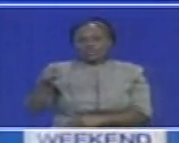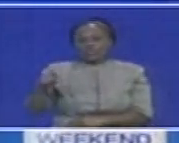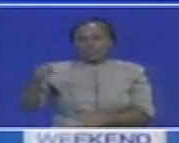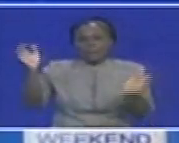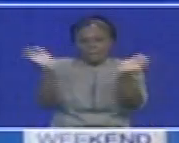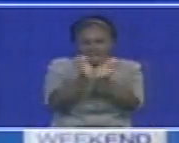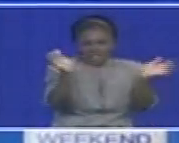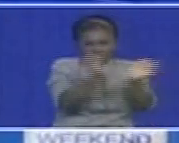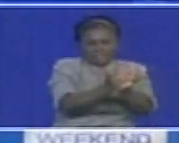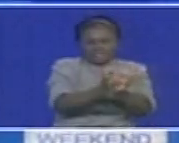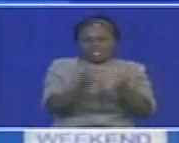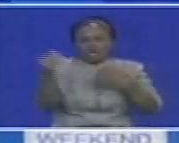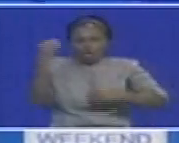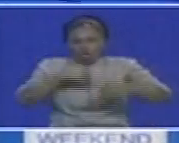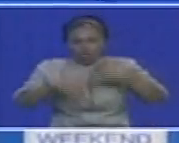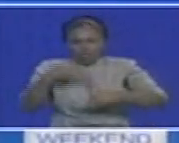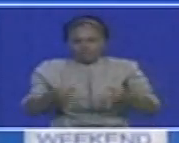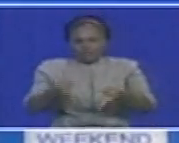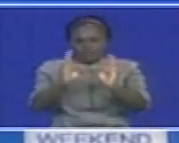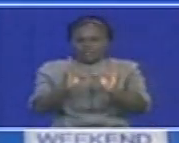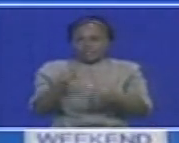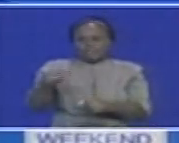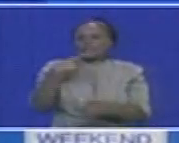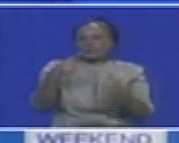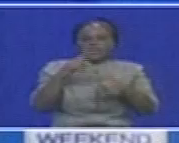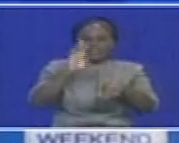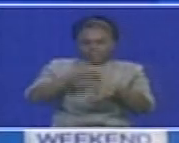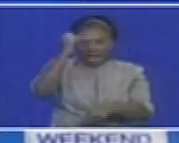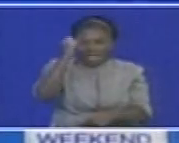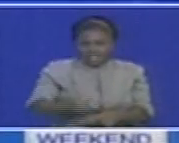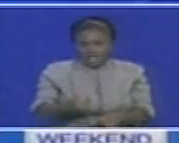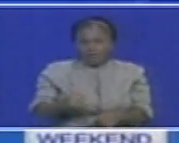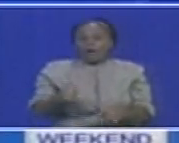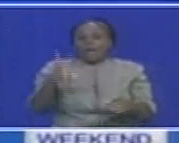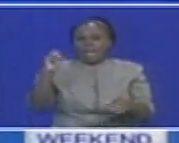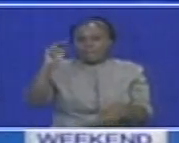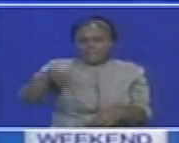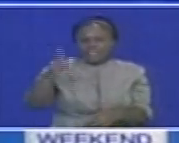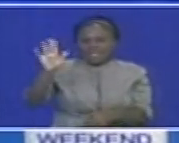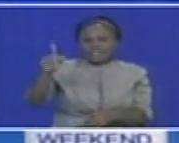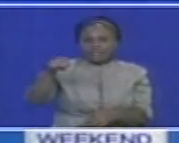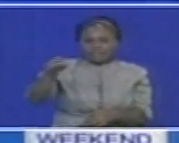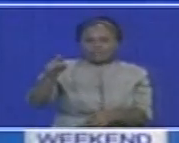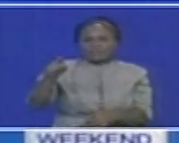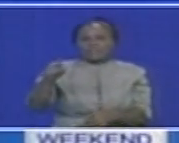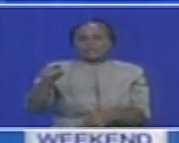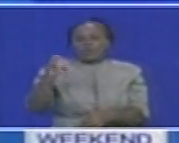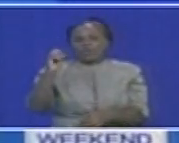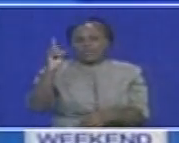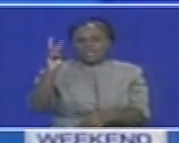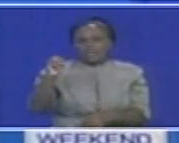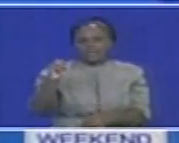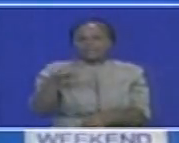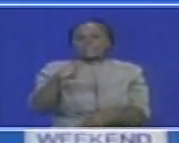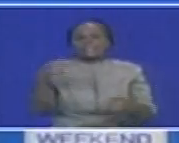on corrupt officials in his government. Duale spoke in Kajiado, where his fellow Member of Parliament, Joseph Nkaiseri of ODM, echoed